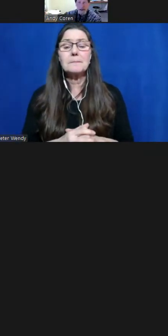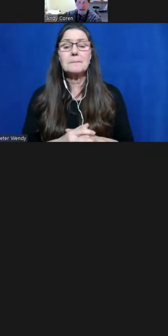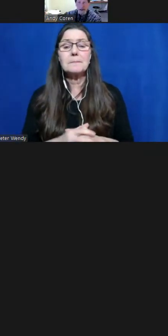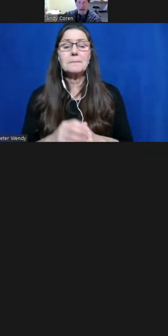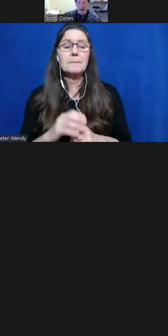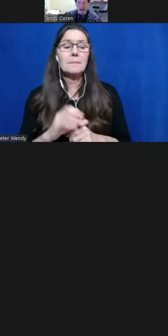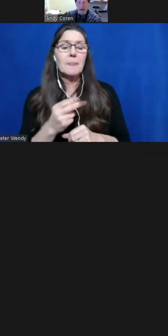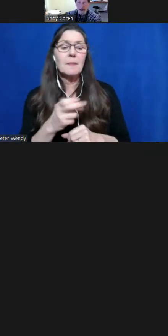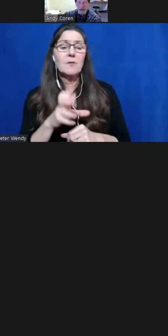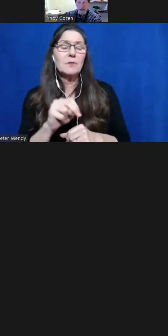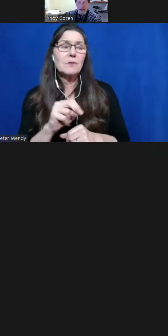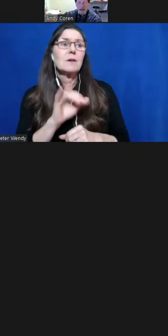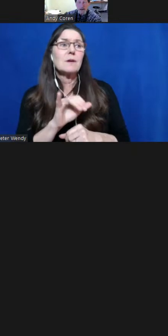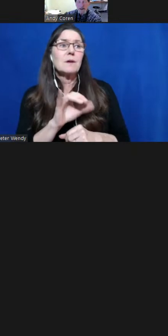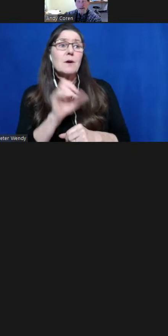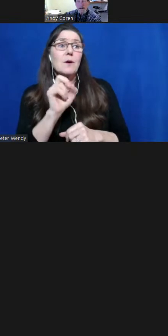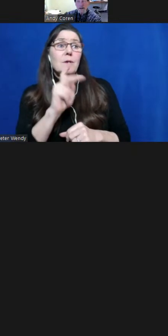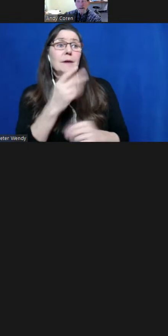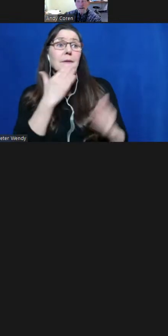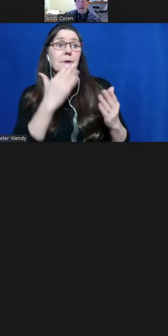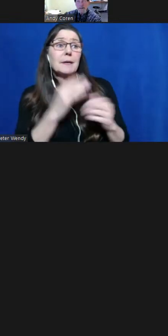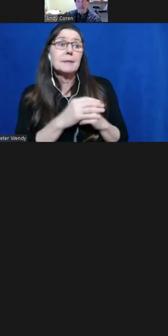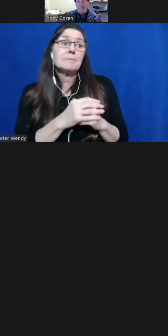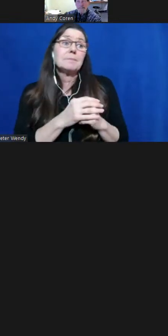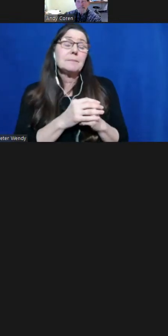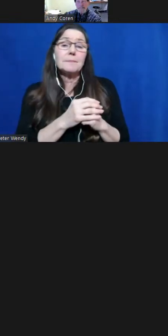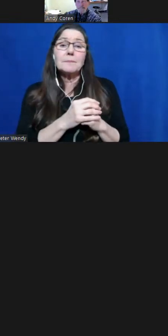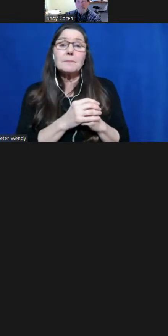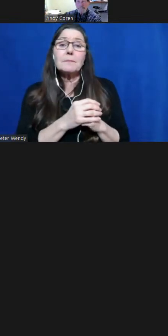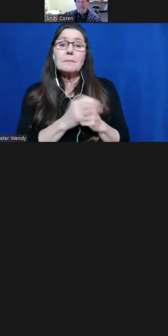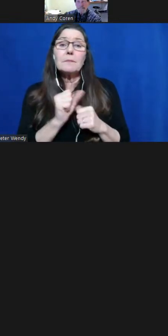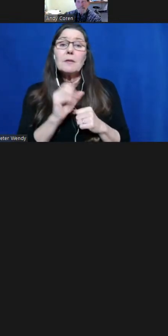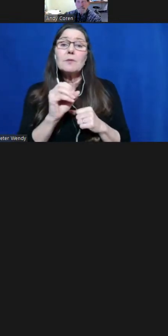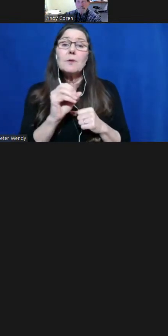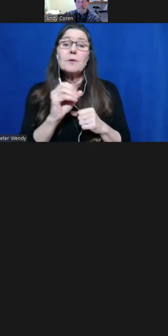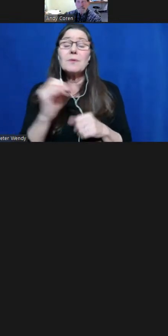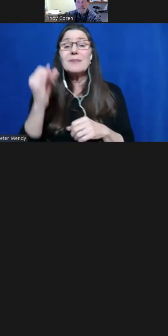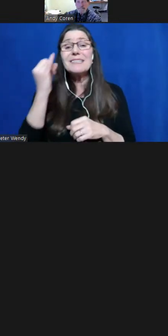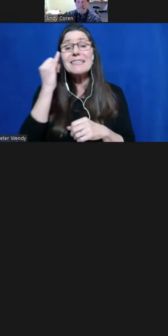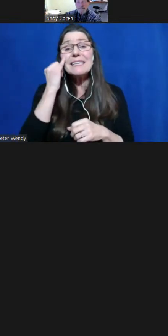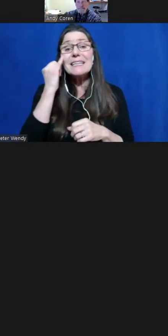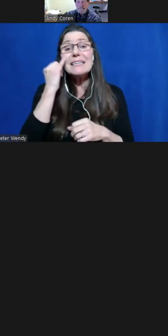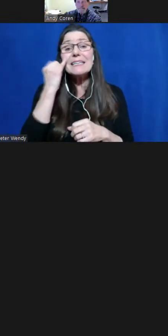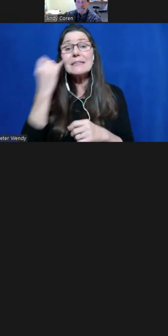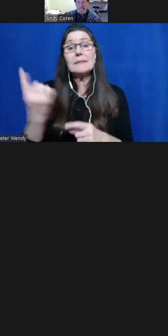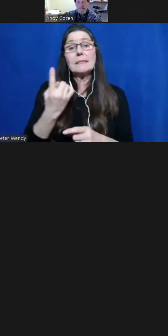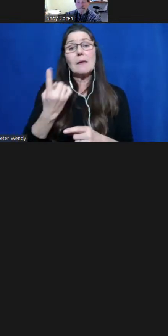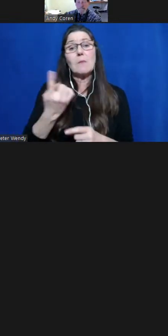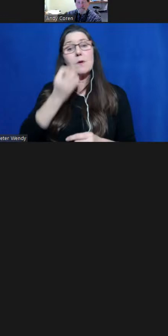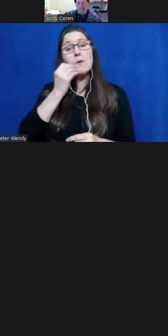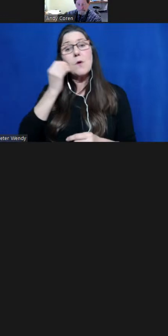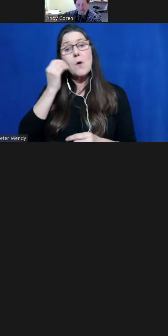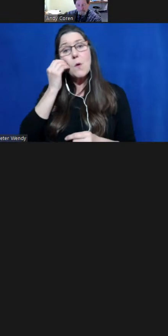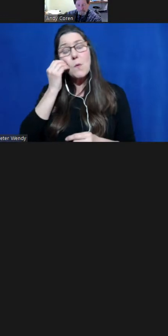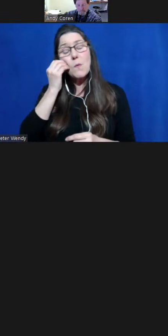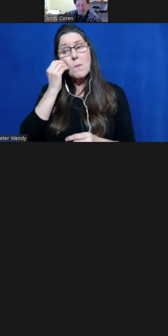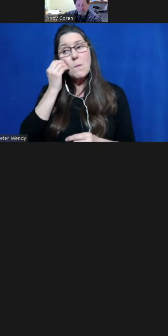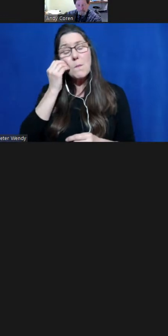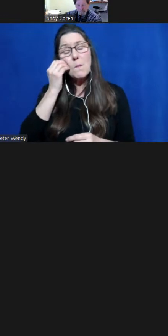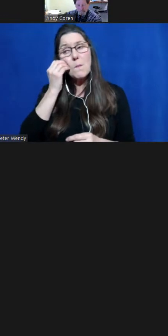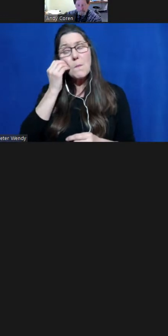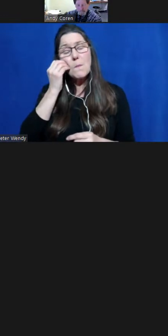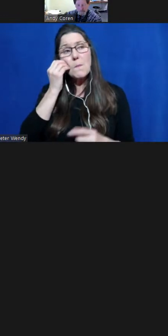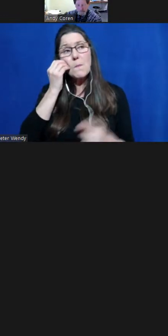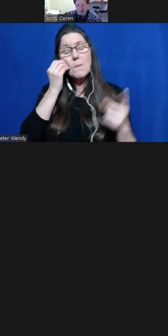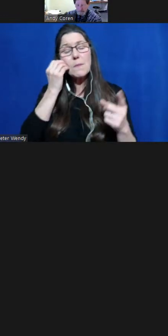Okay, great. So what if someone at home that those students are going home